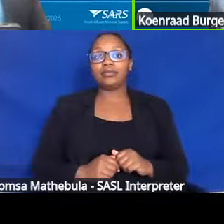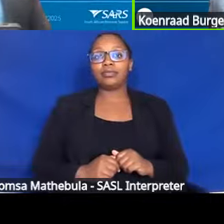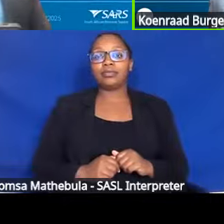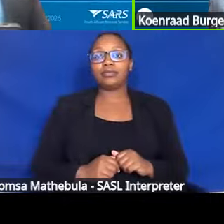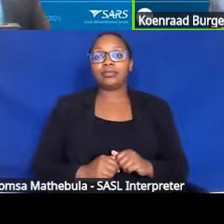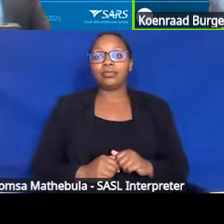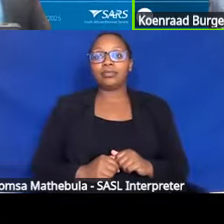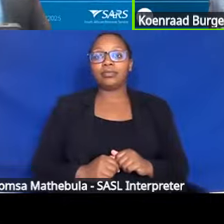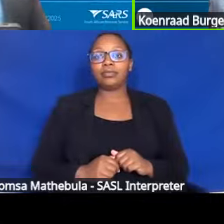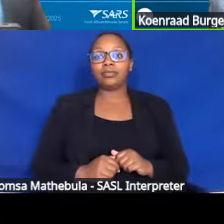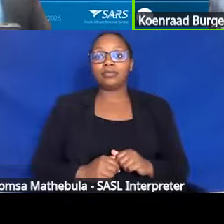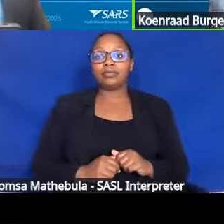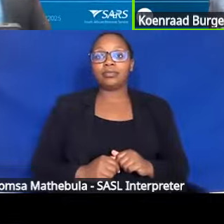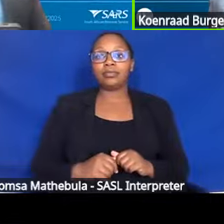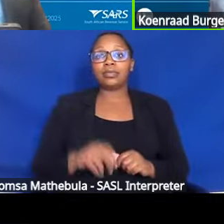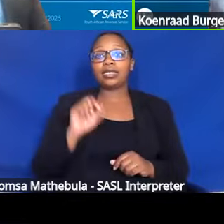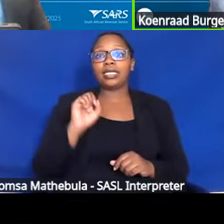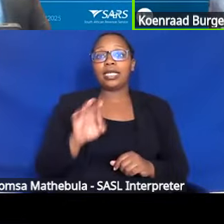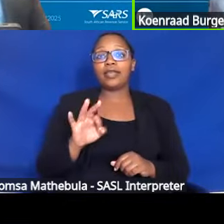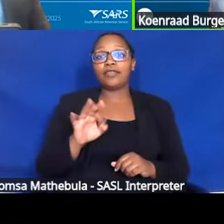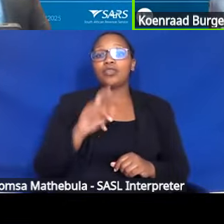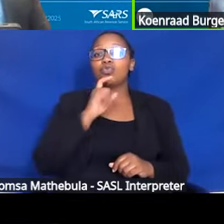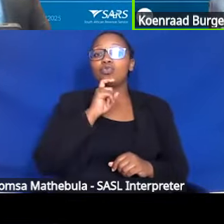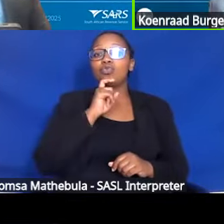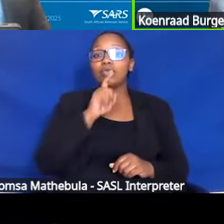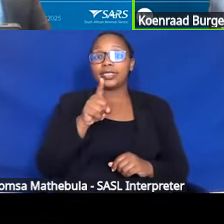if they use a guide dog,